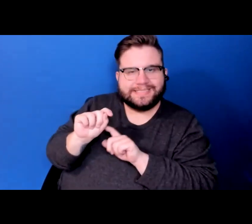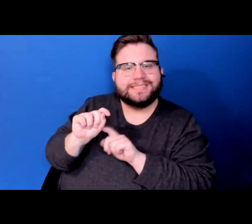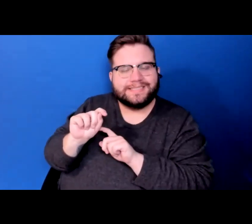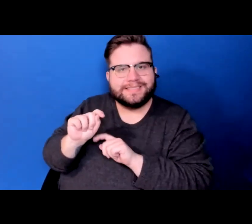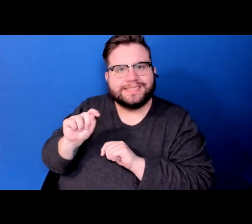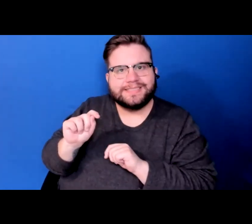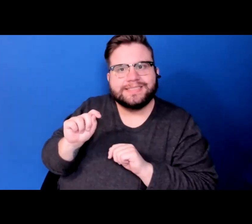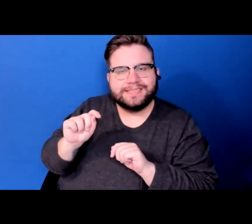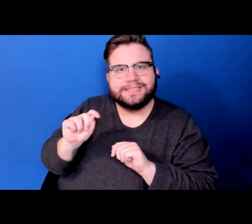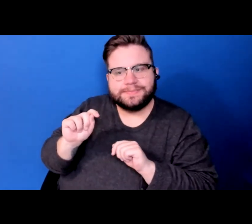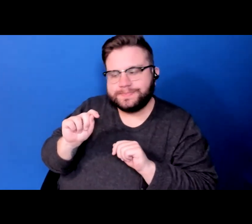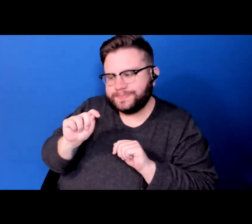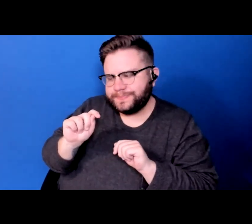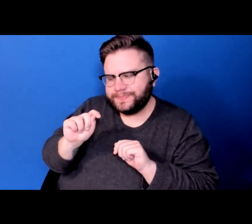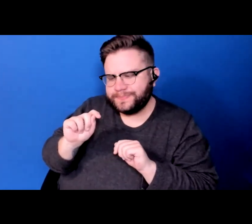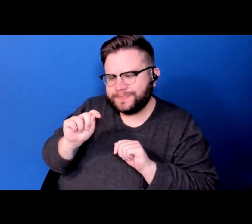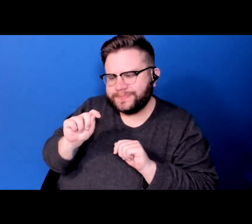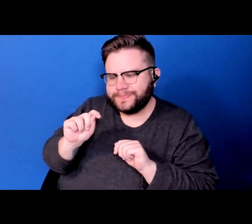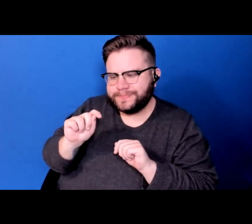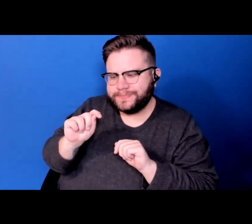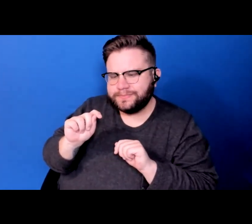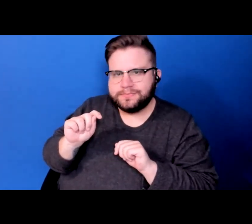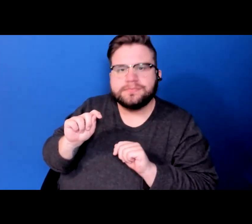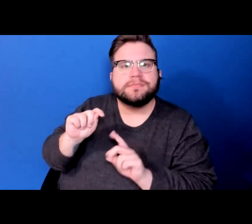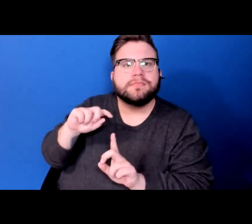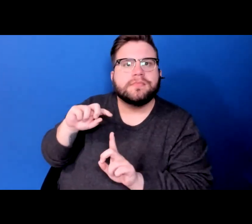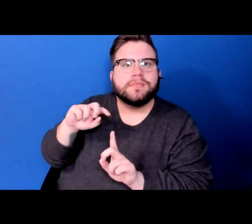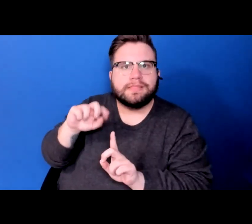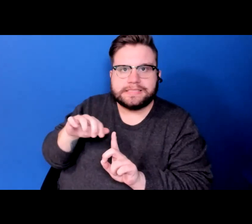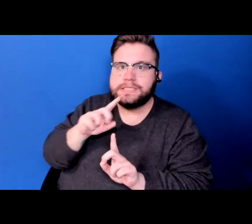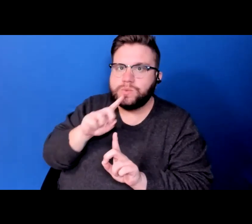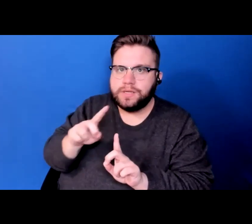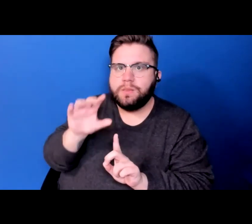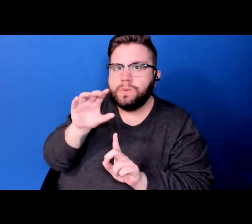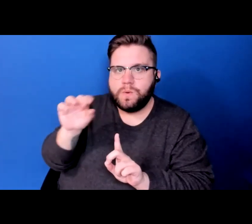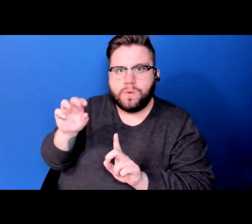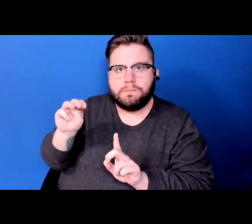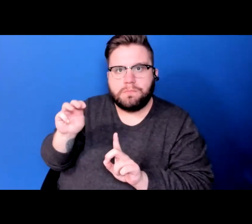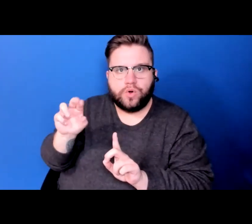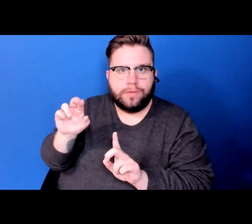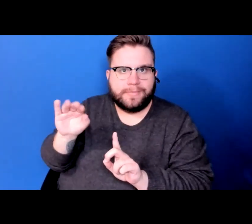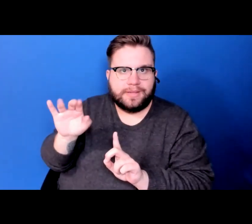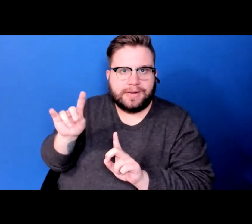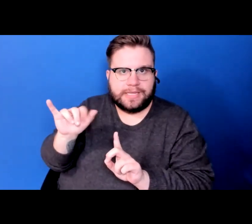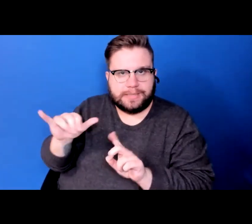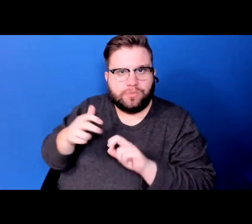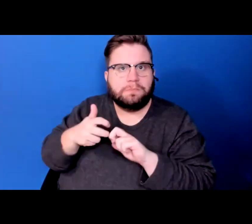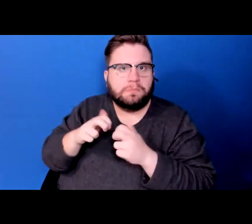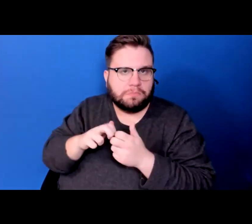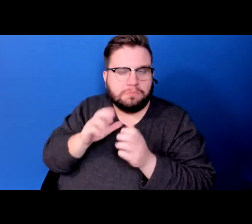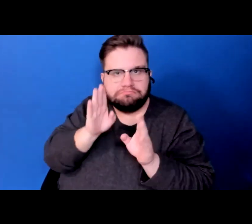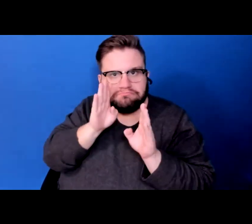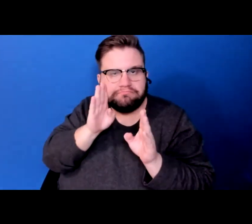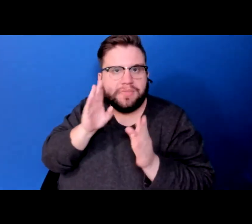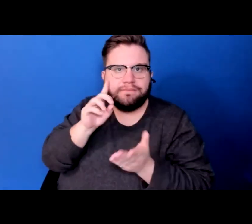true comorbidity problem for children with autism. So please sign on tomorrow